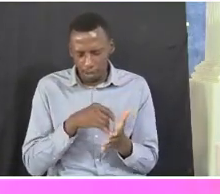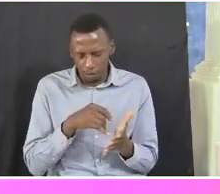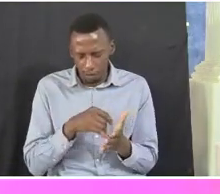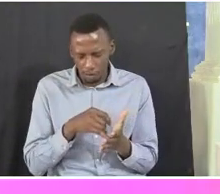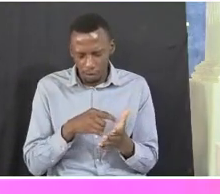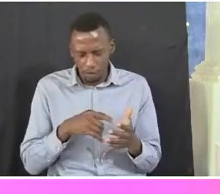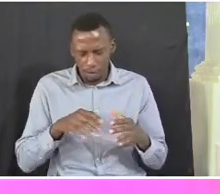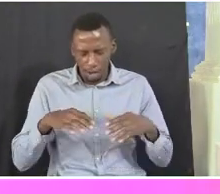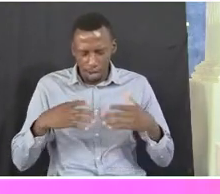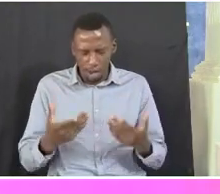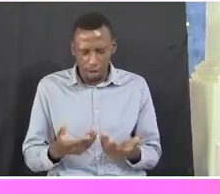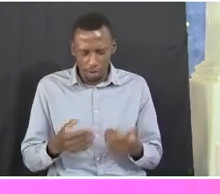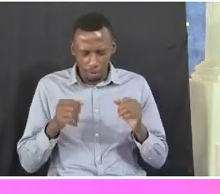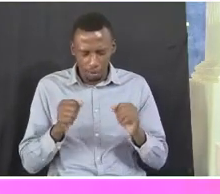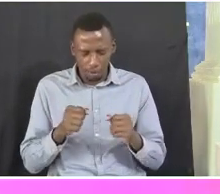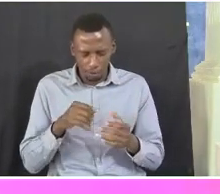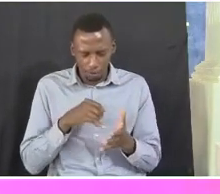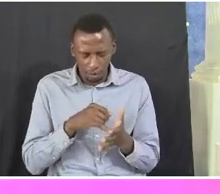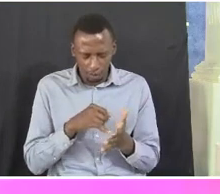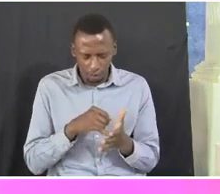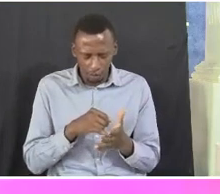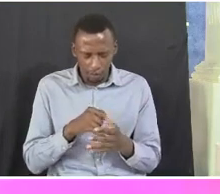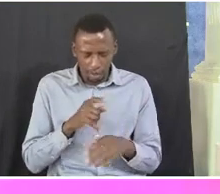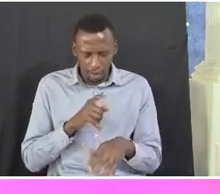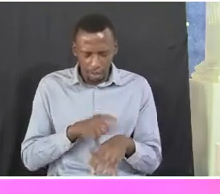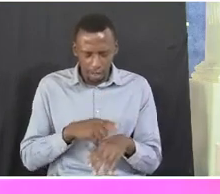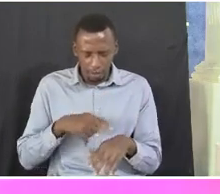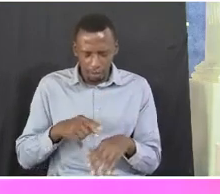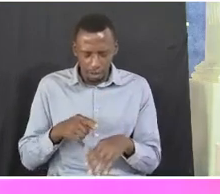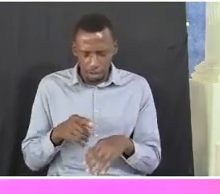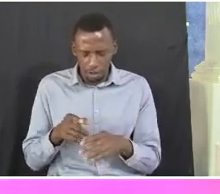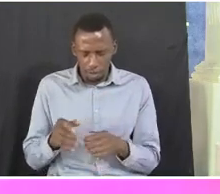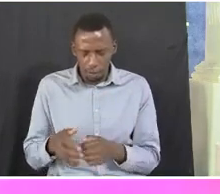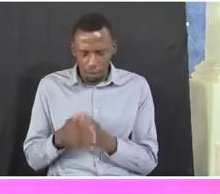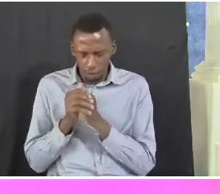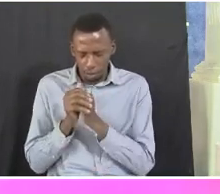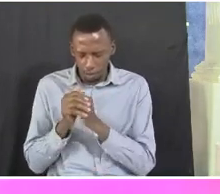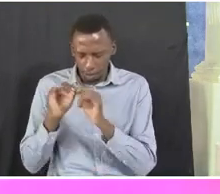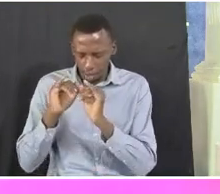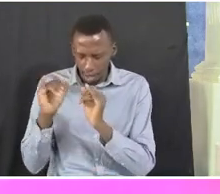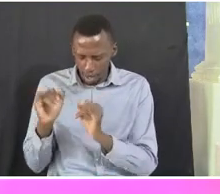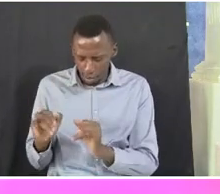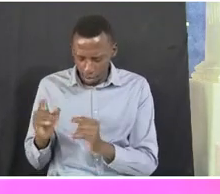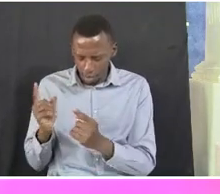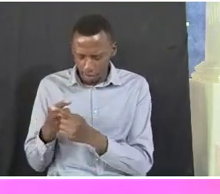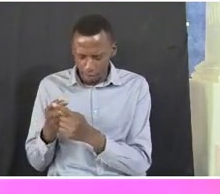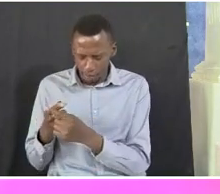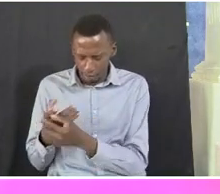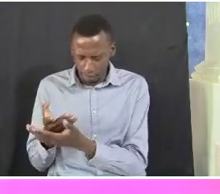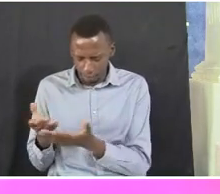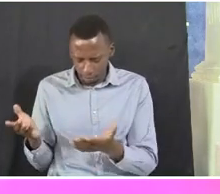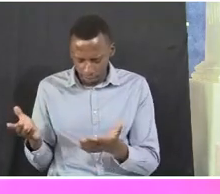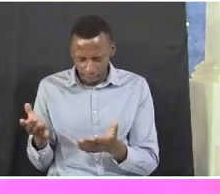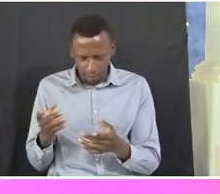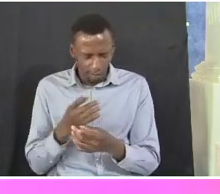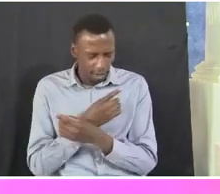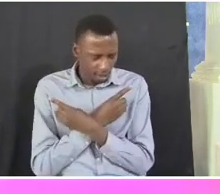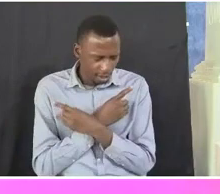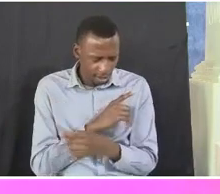involved when we worship gods of different sorts? Dear Lord, as we go through your